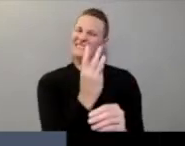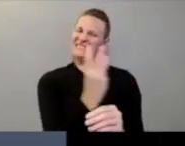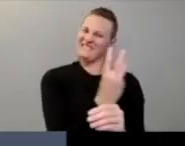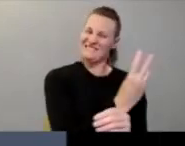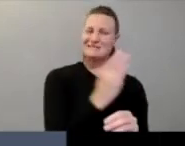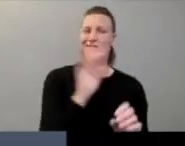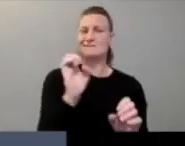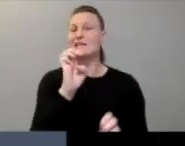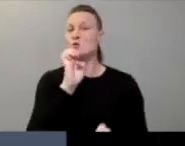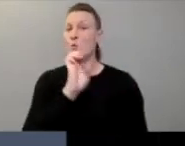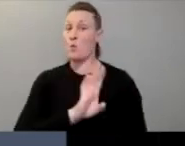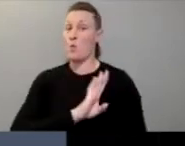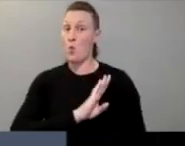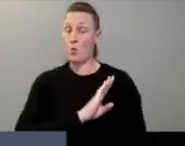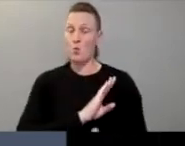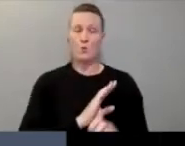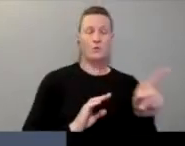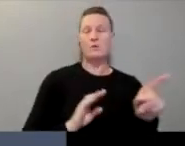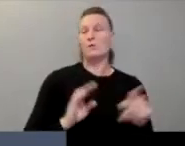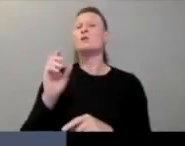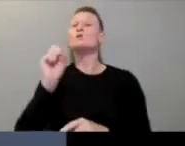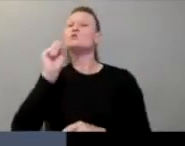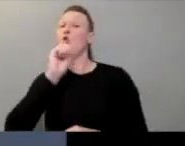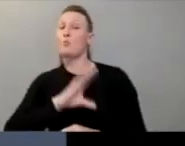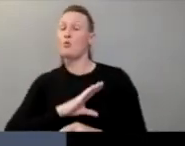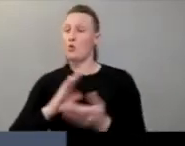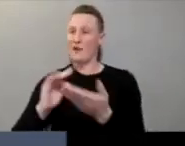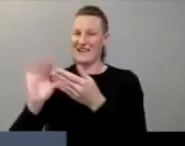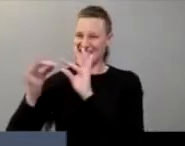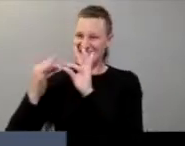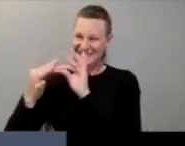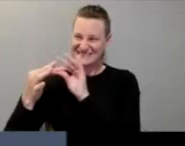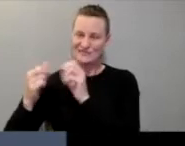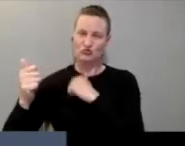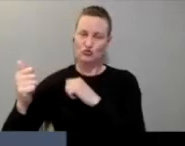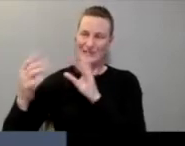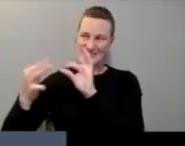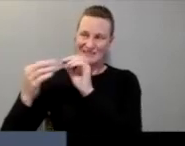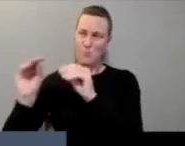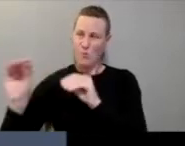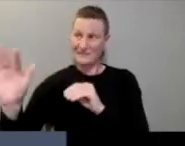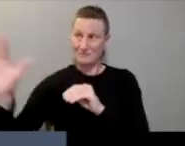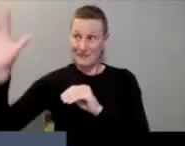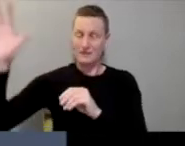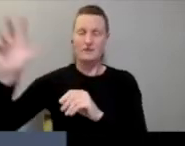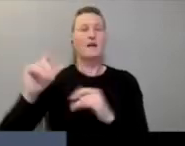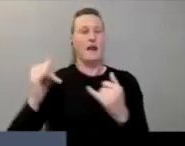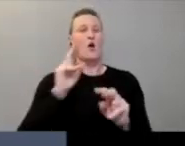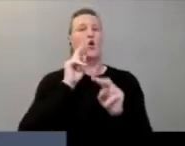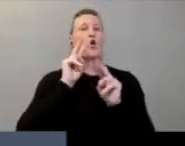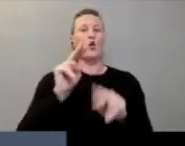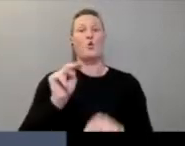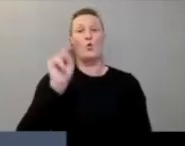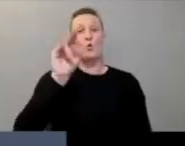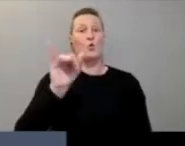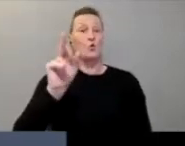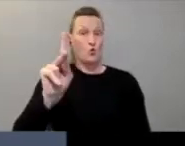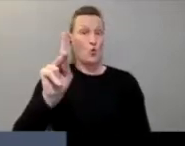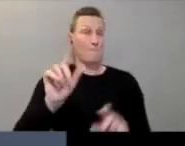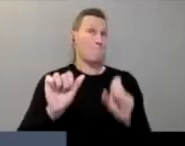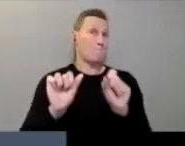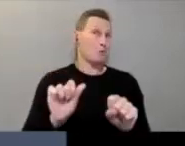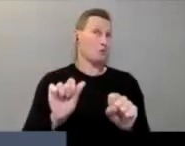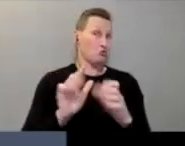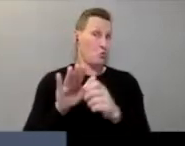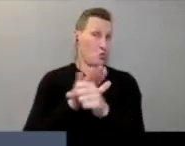build relationships in Scarborough, and look at North York as a potential site. I don't know if there's anything else I want to add to